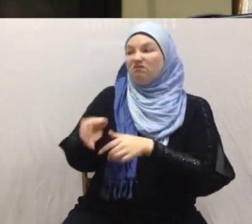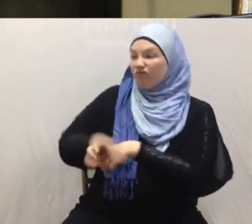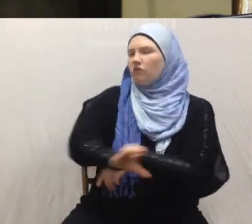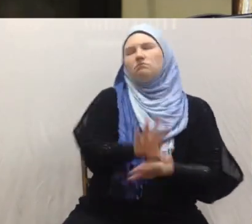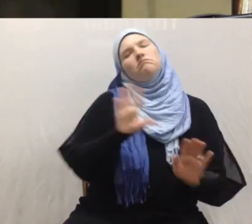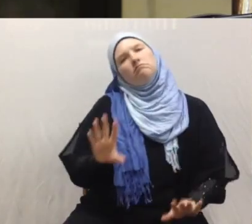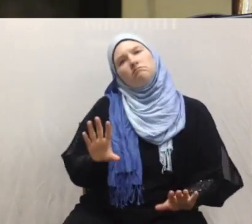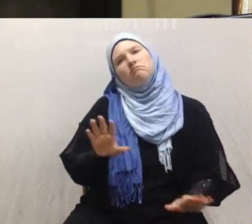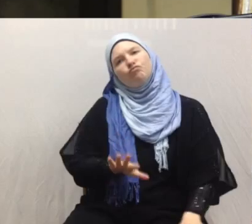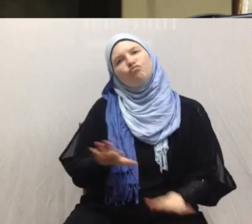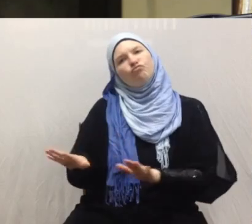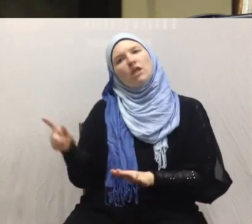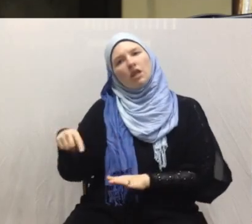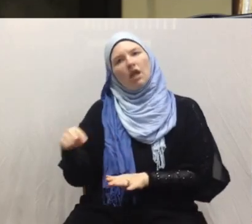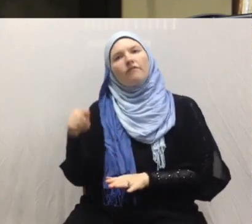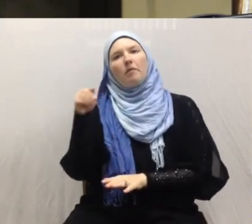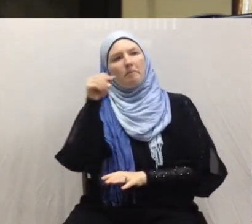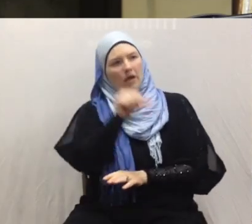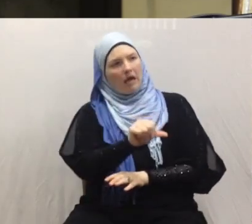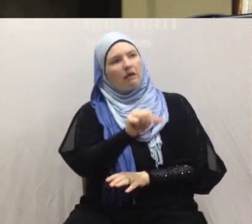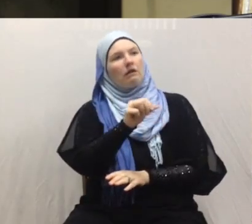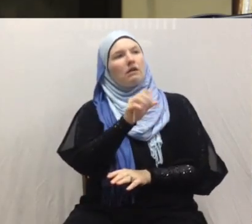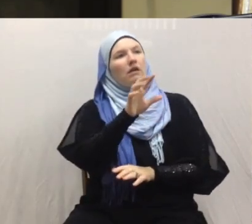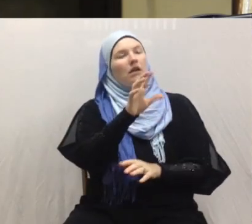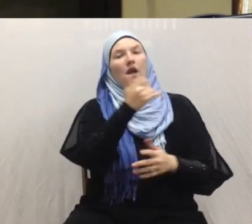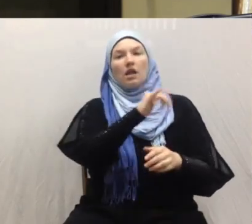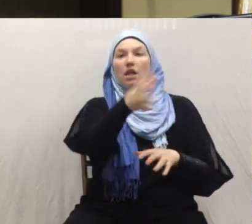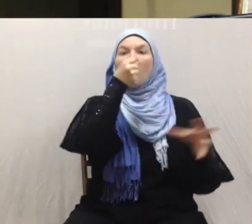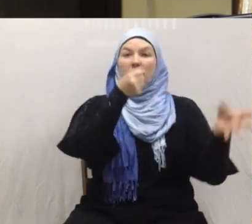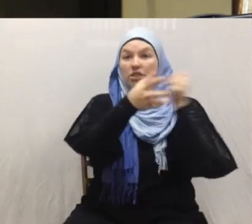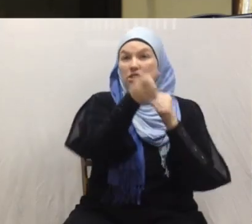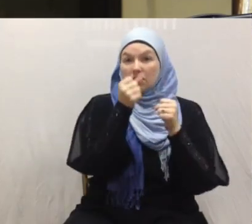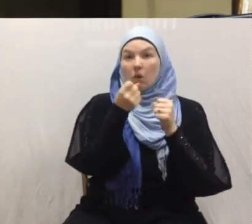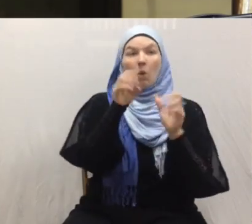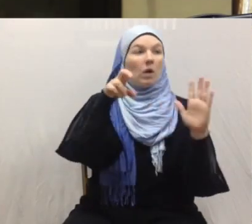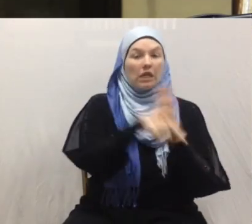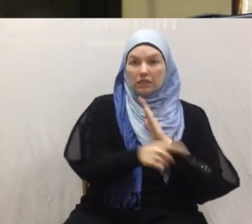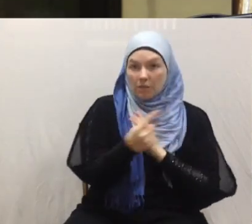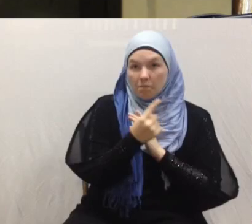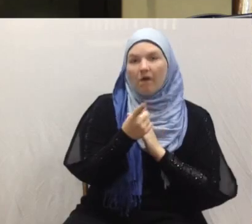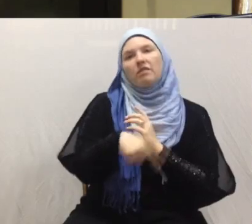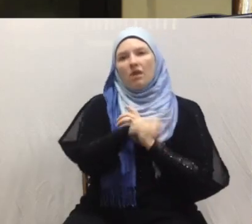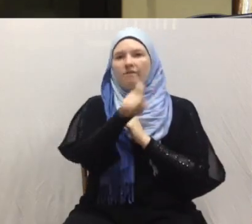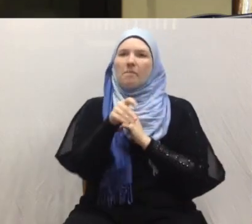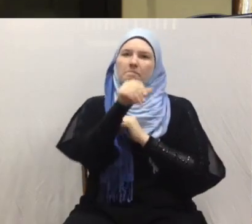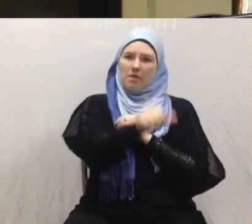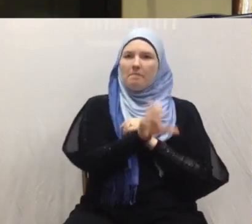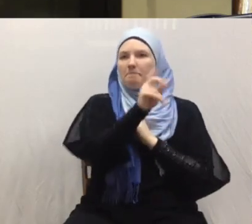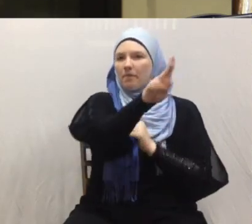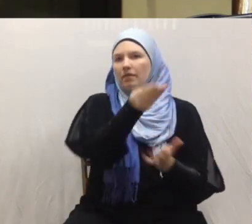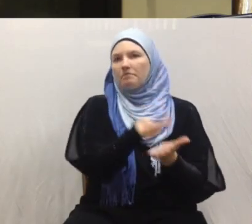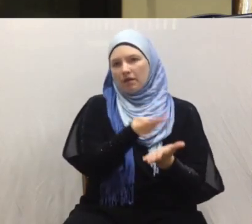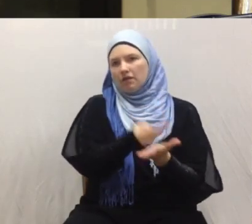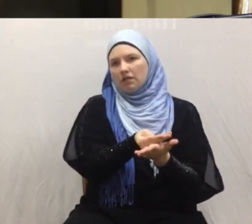So they pay the ransom for any of their captives according to their norms and according to the